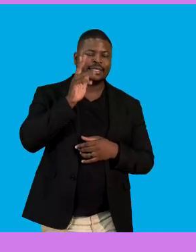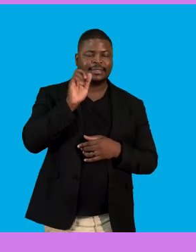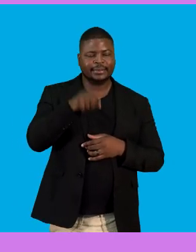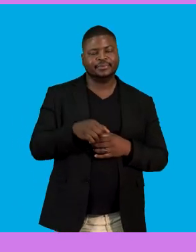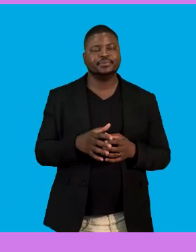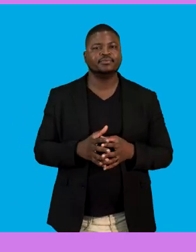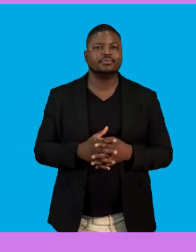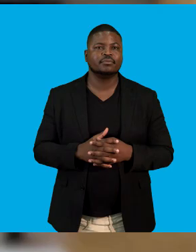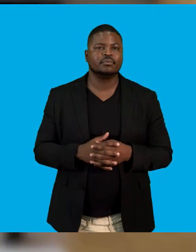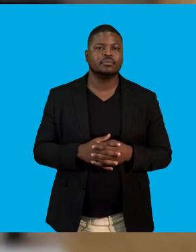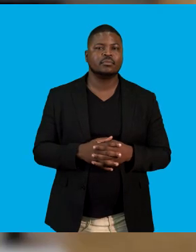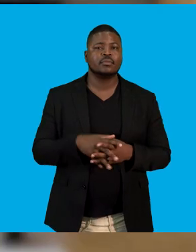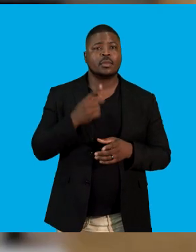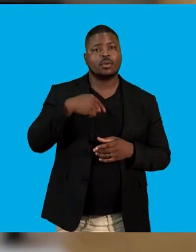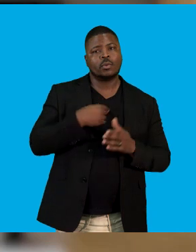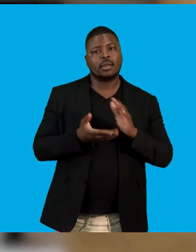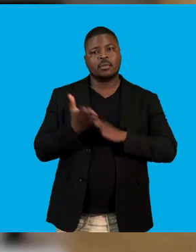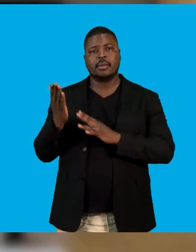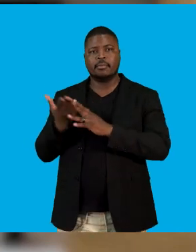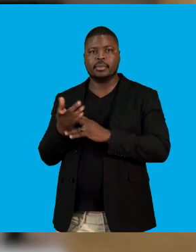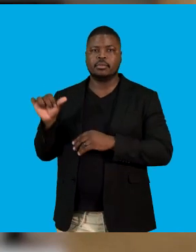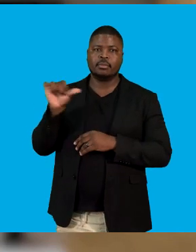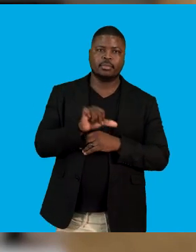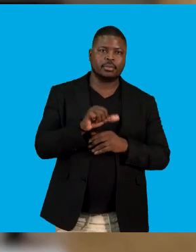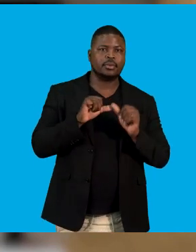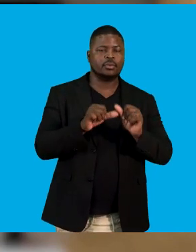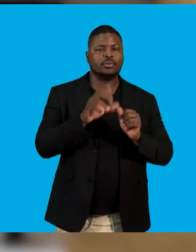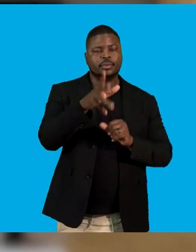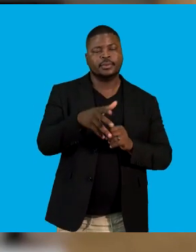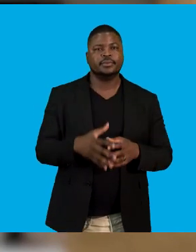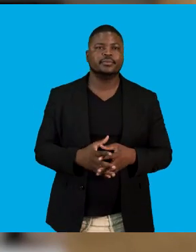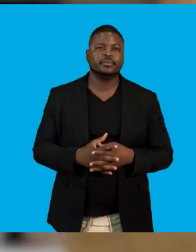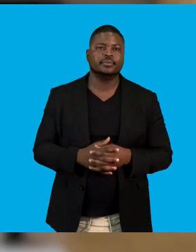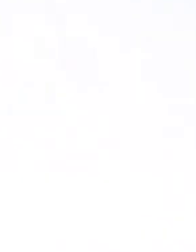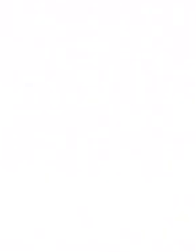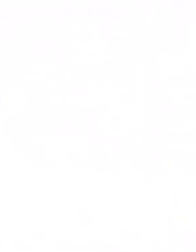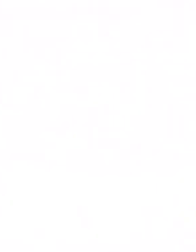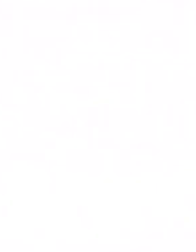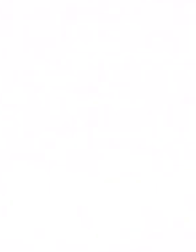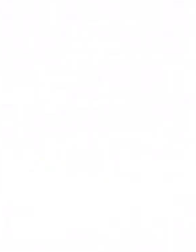total. So let's take a quick break and then we'll continue afterwards.